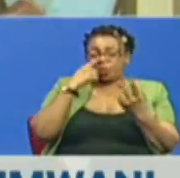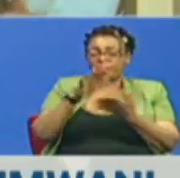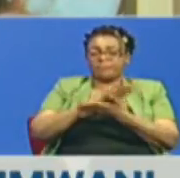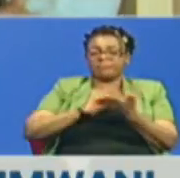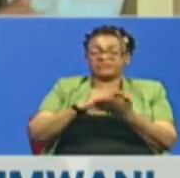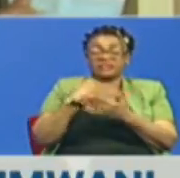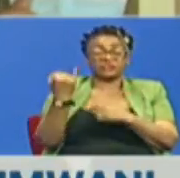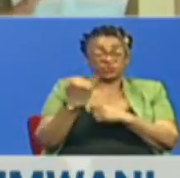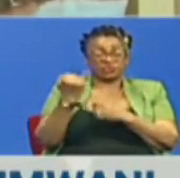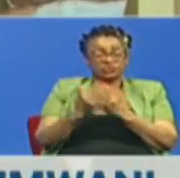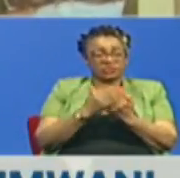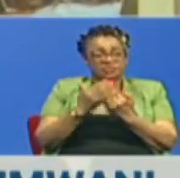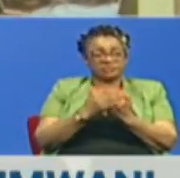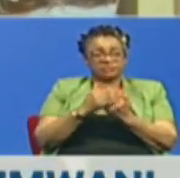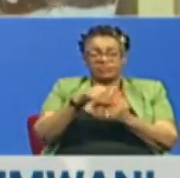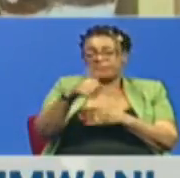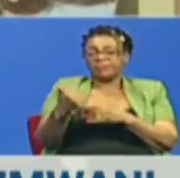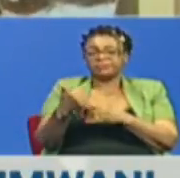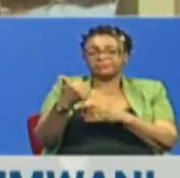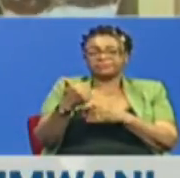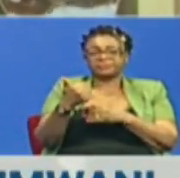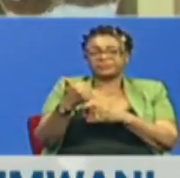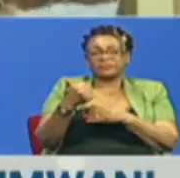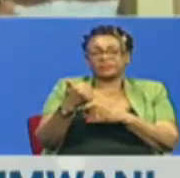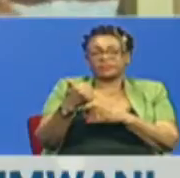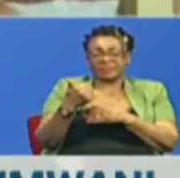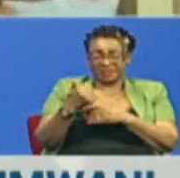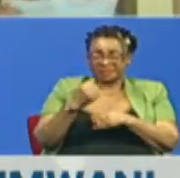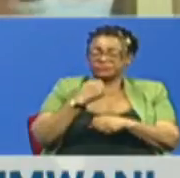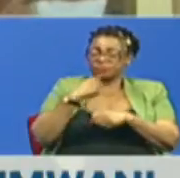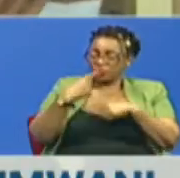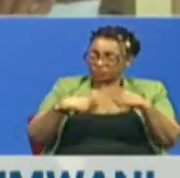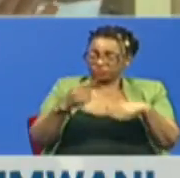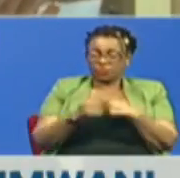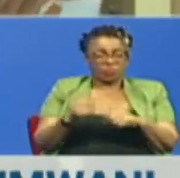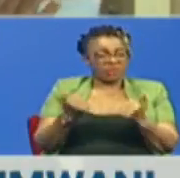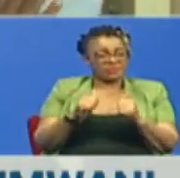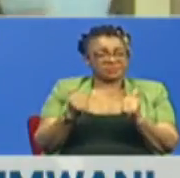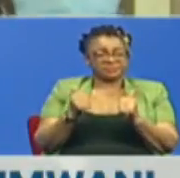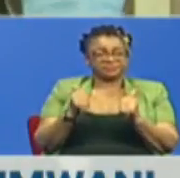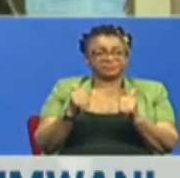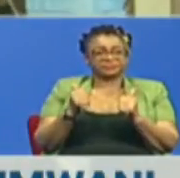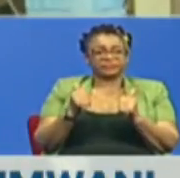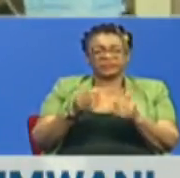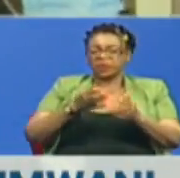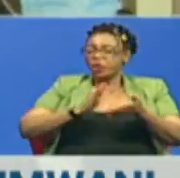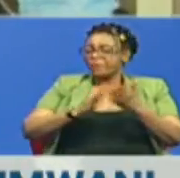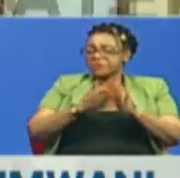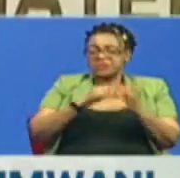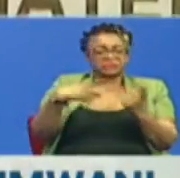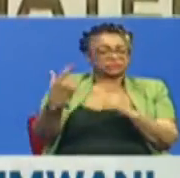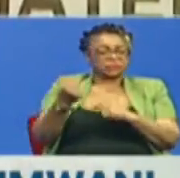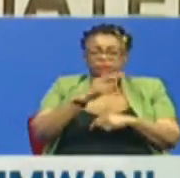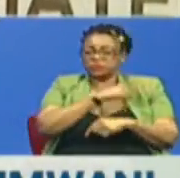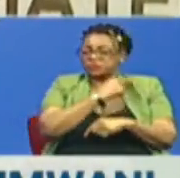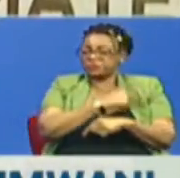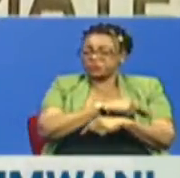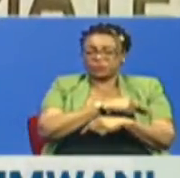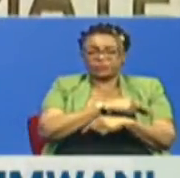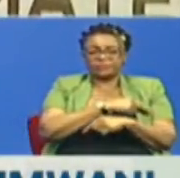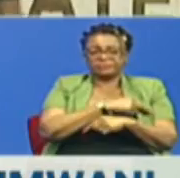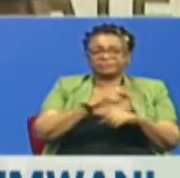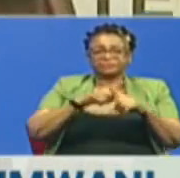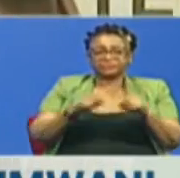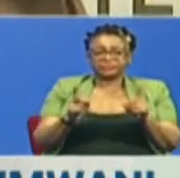care. And the remaining 39 are doing well. Nobody has gone to hospital for care. Consequentially,